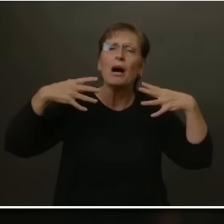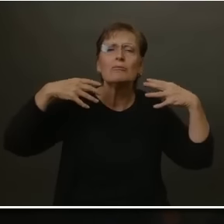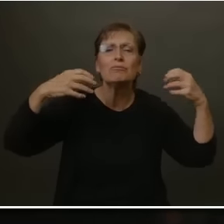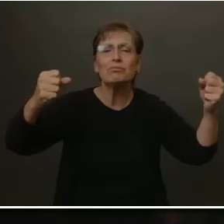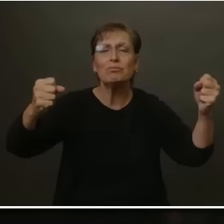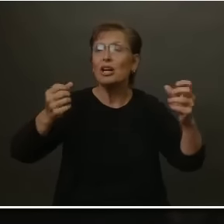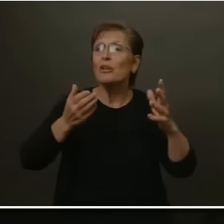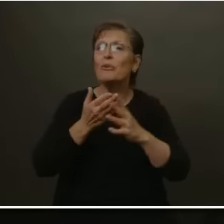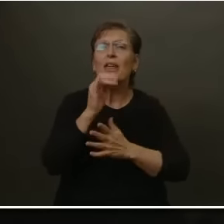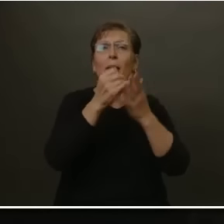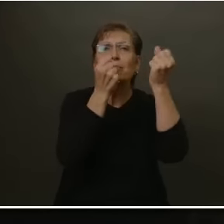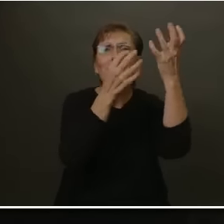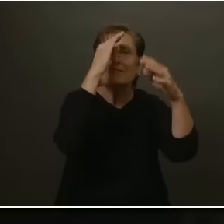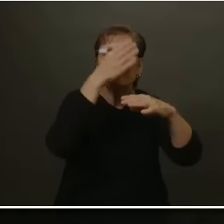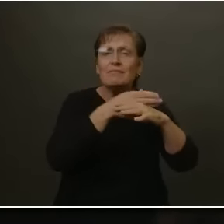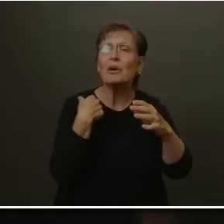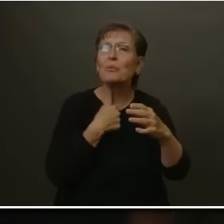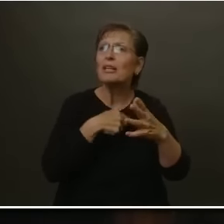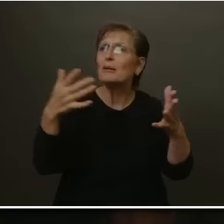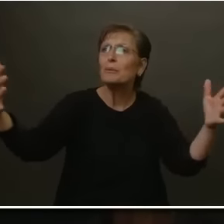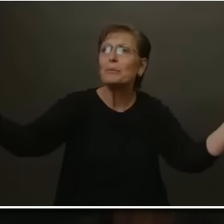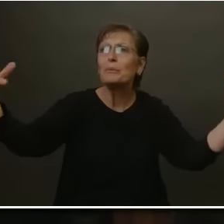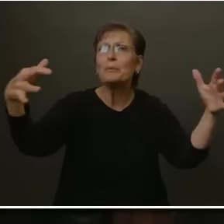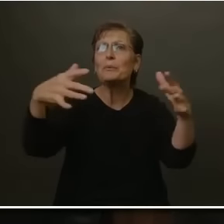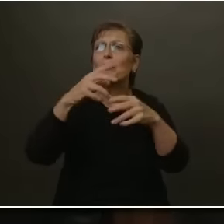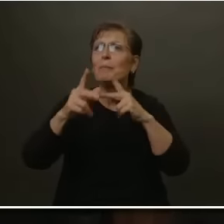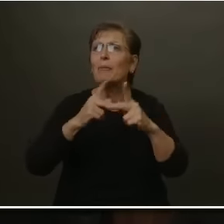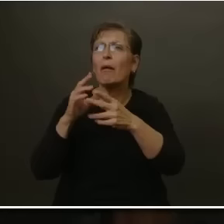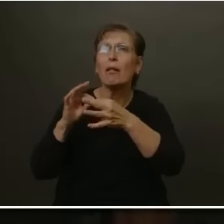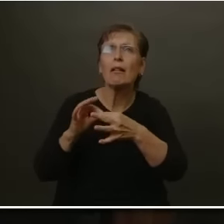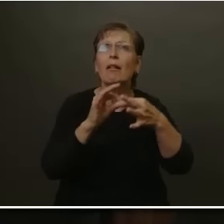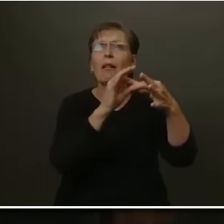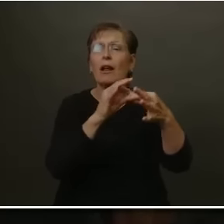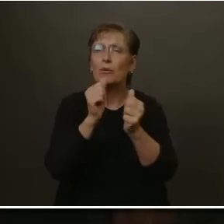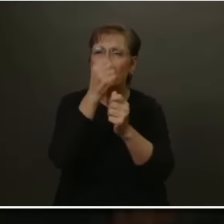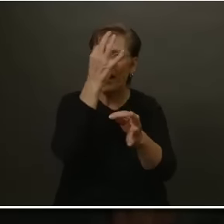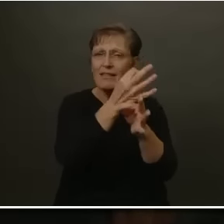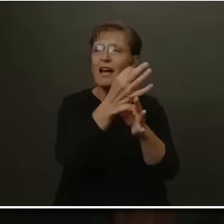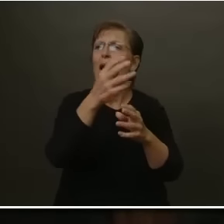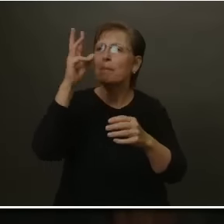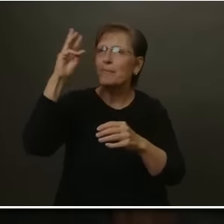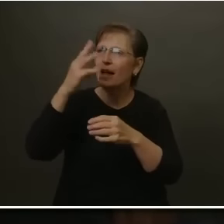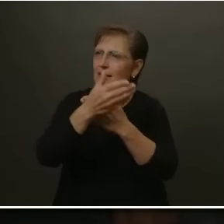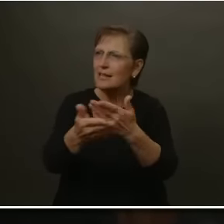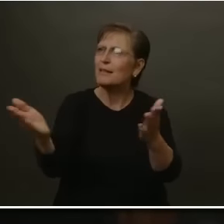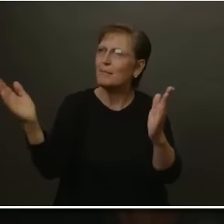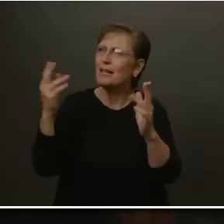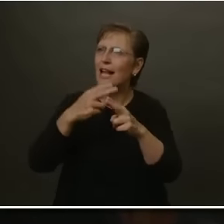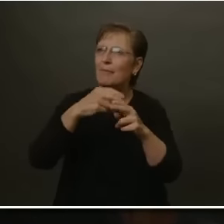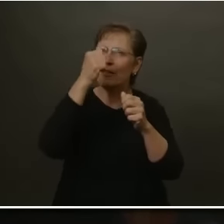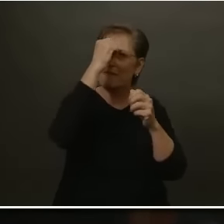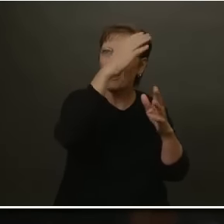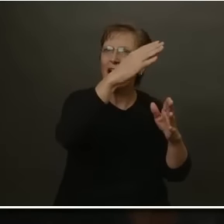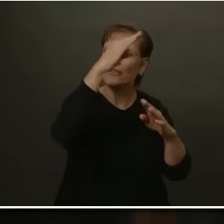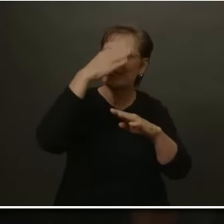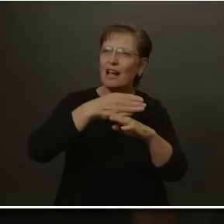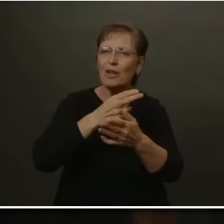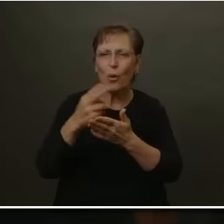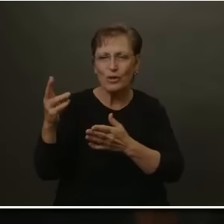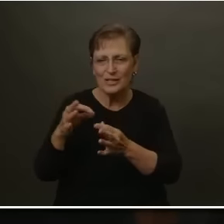bring into his fellowship those who come to him in faith, baptizing them in the name of the Father, and of the Son, and of the